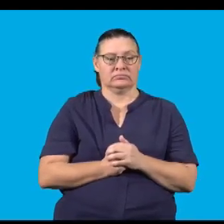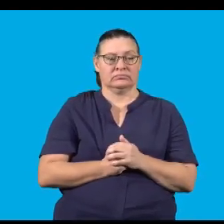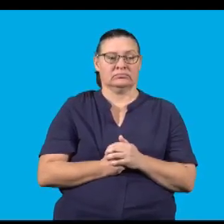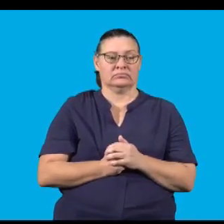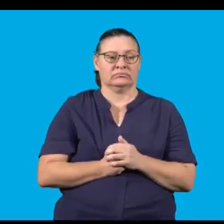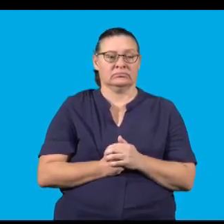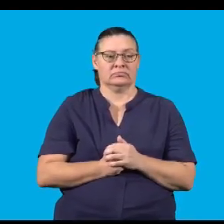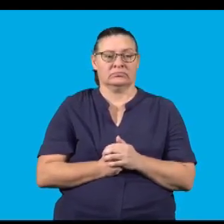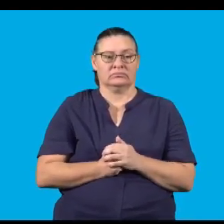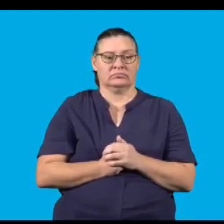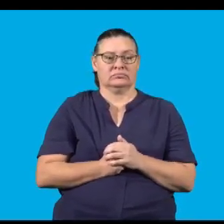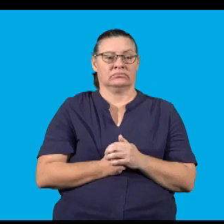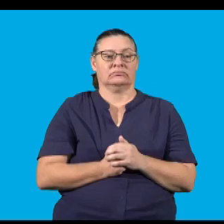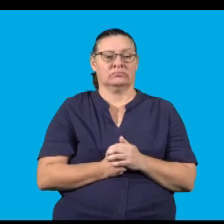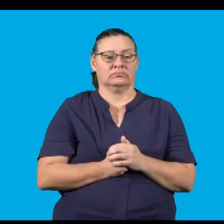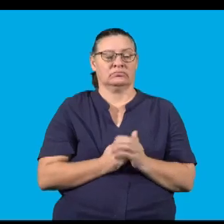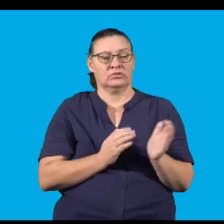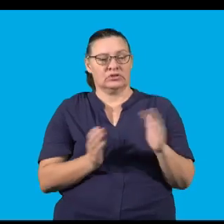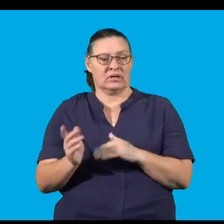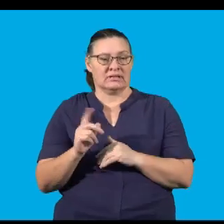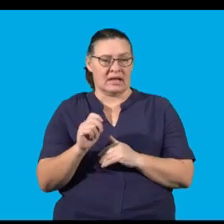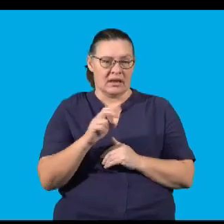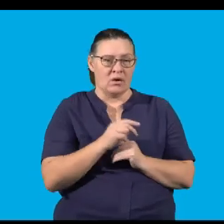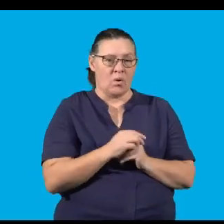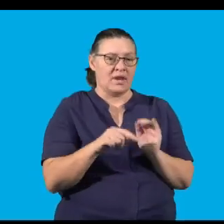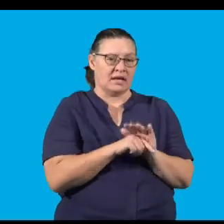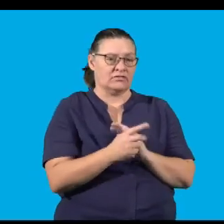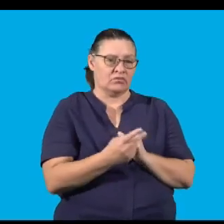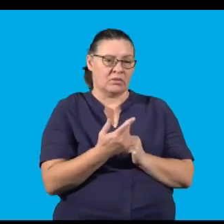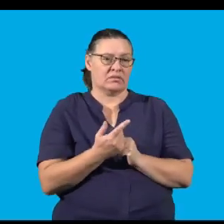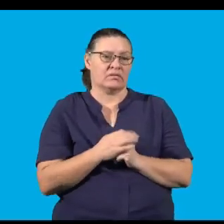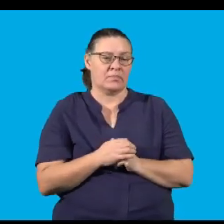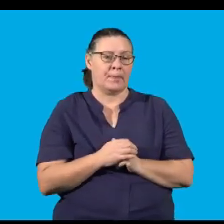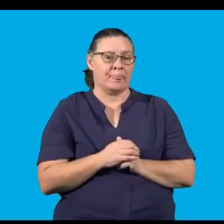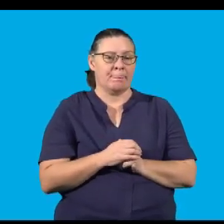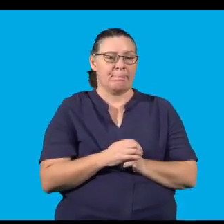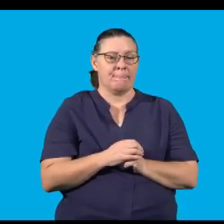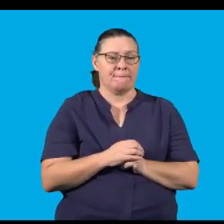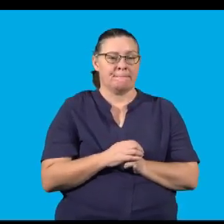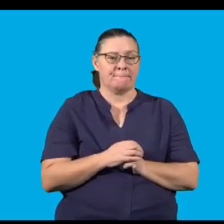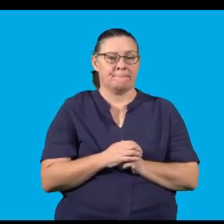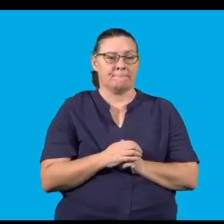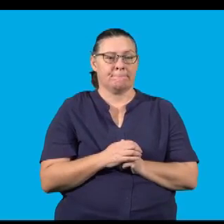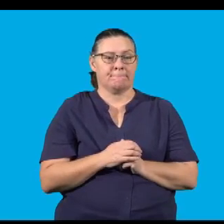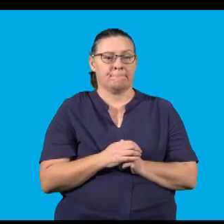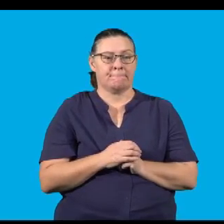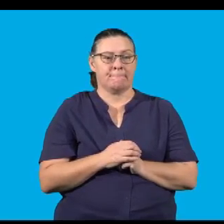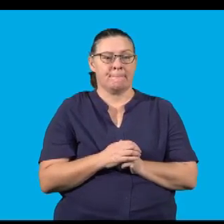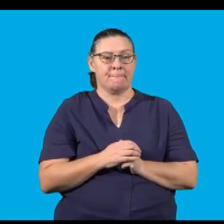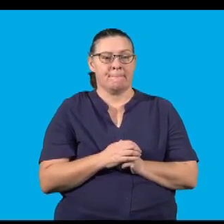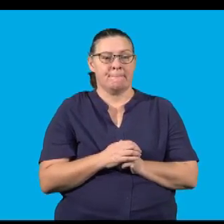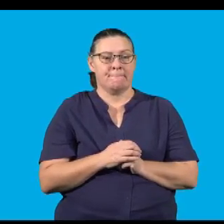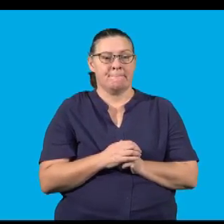Alright, so we go, you can go shift tan of -2, but we can also do 180 minus. So let's do it that way. Shift